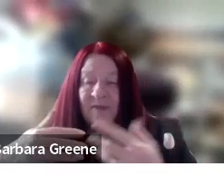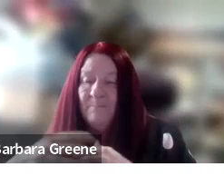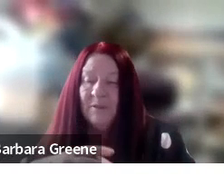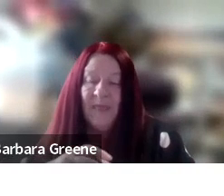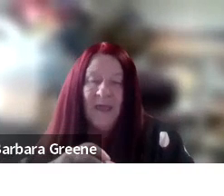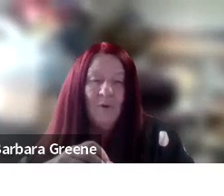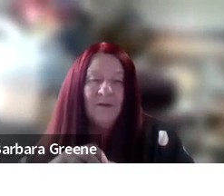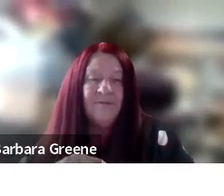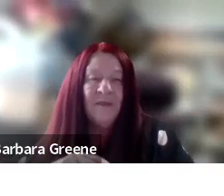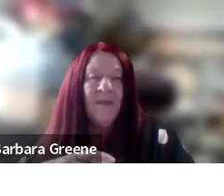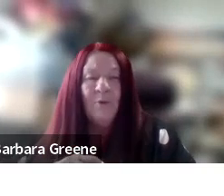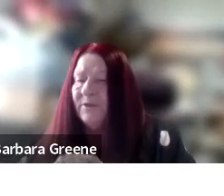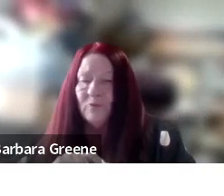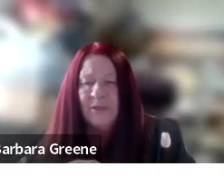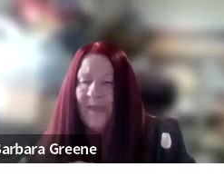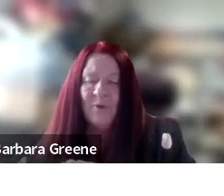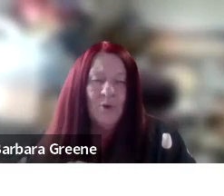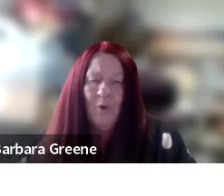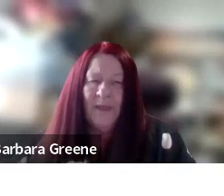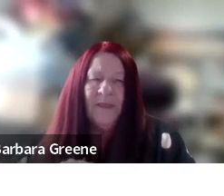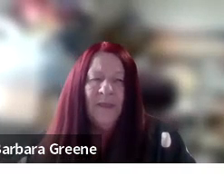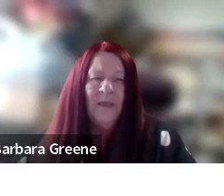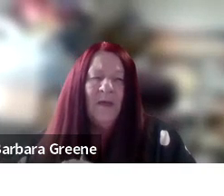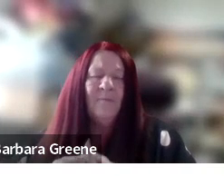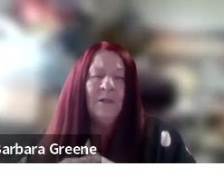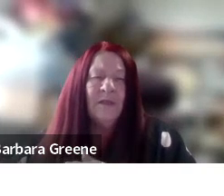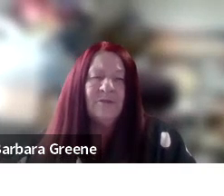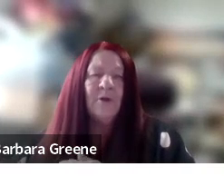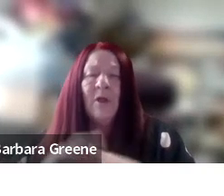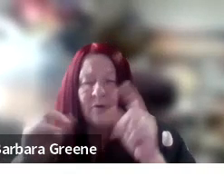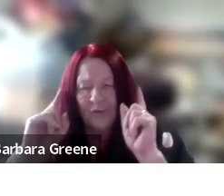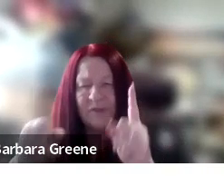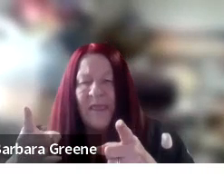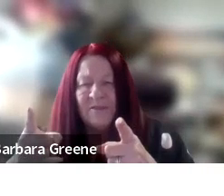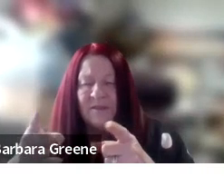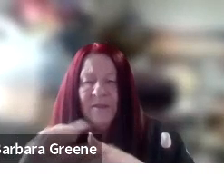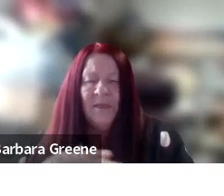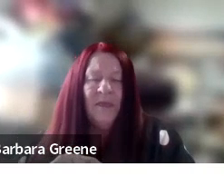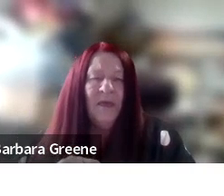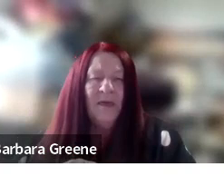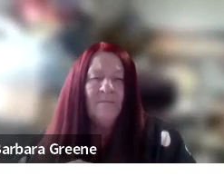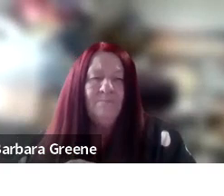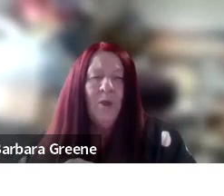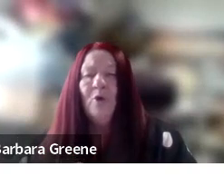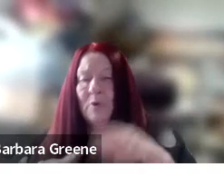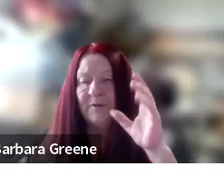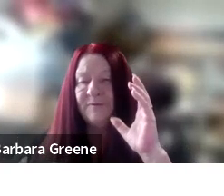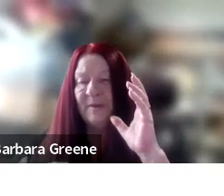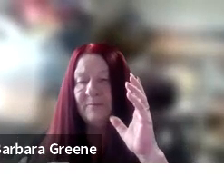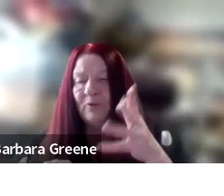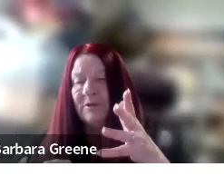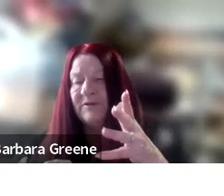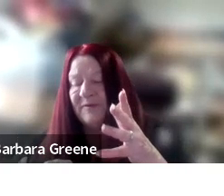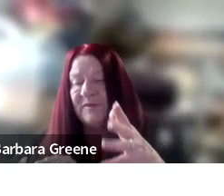One example of that was we didn't really have a good way of collecting or understanding who